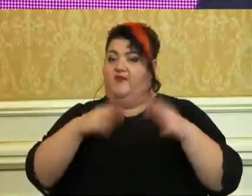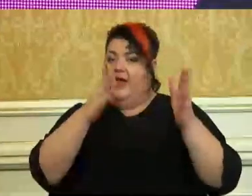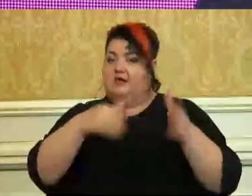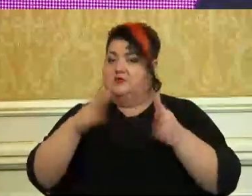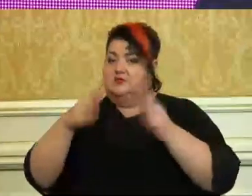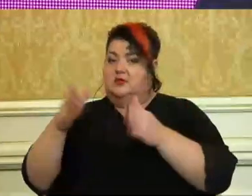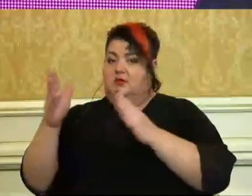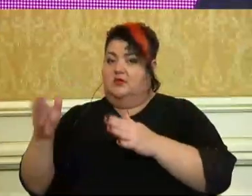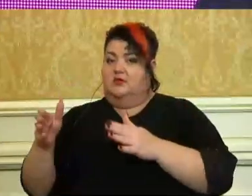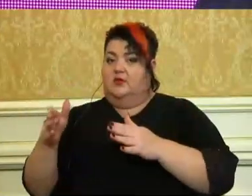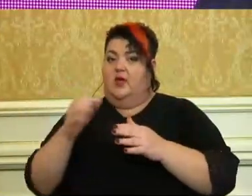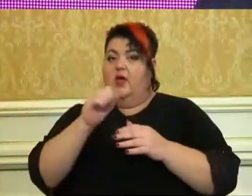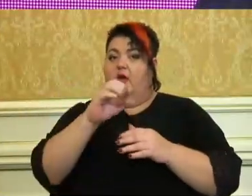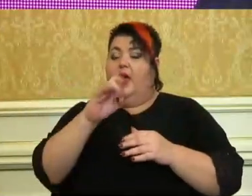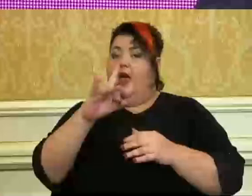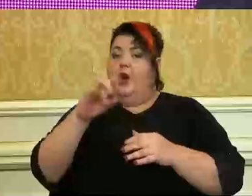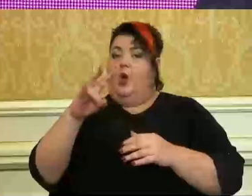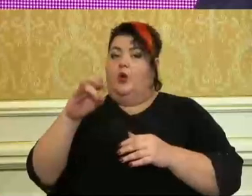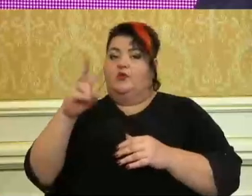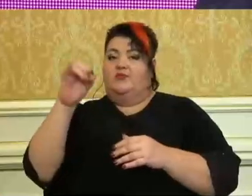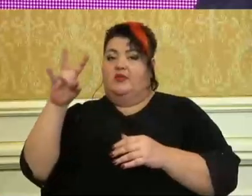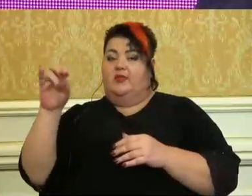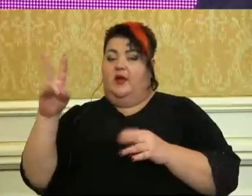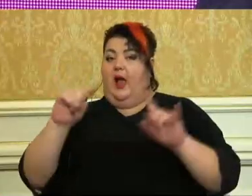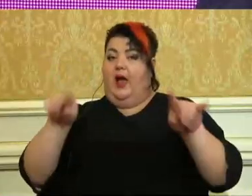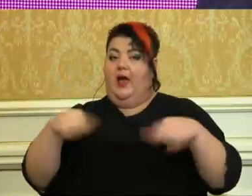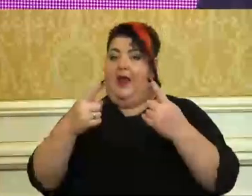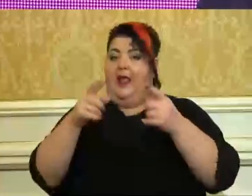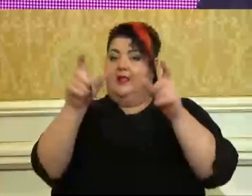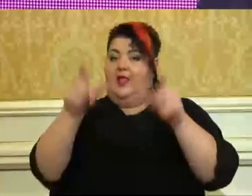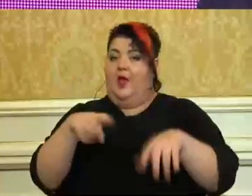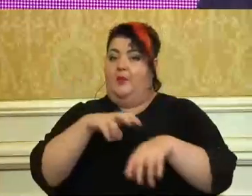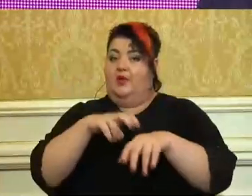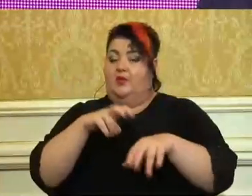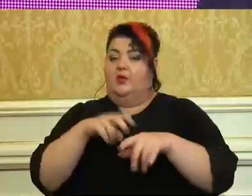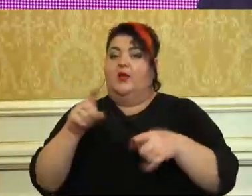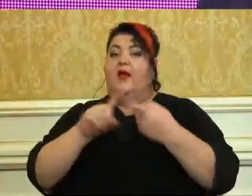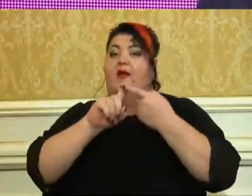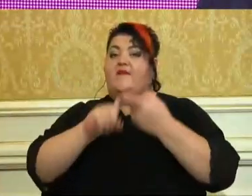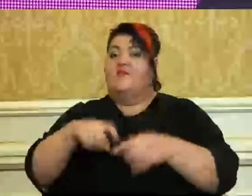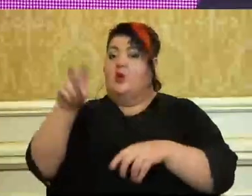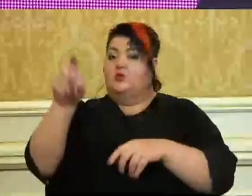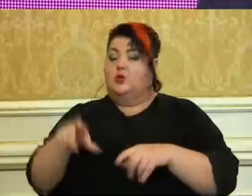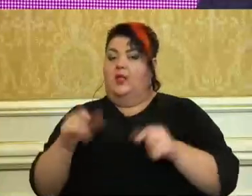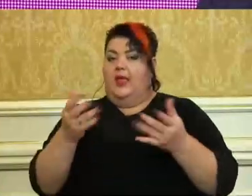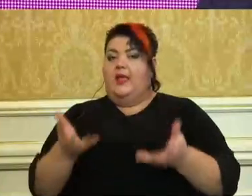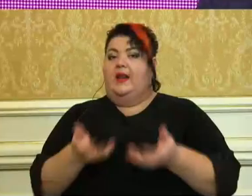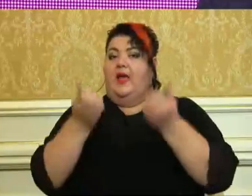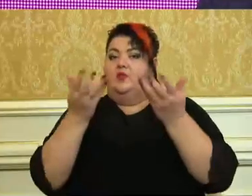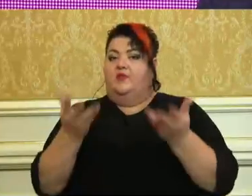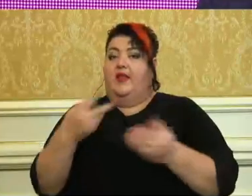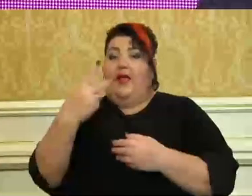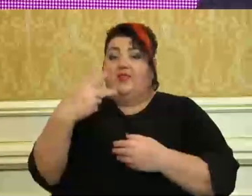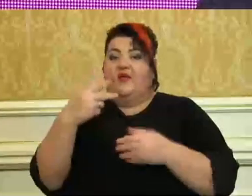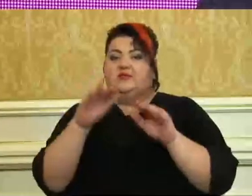grade, and we asked them to draw the four professions: IRO, security person,